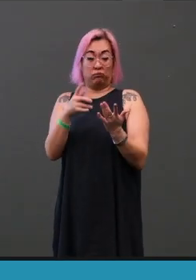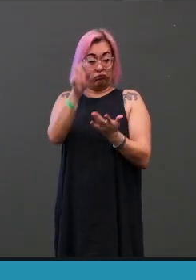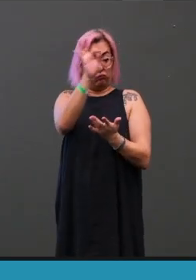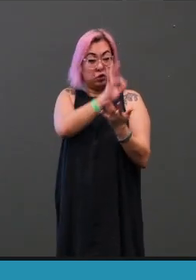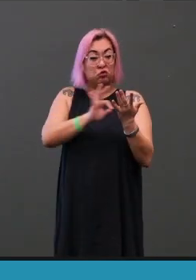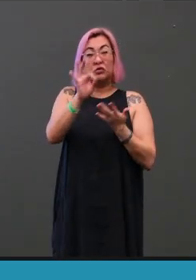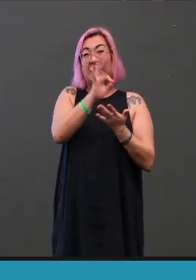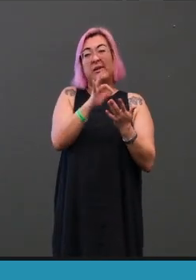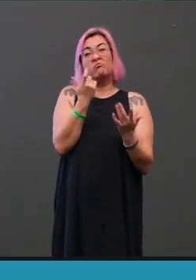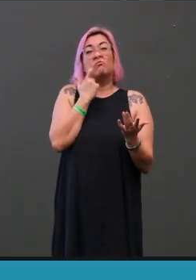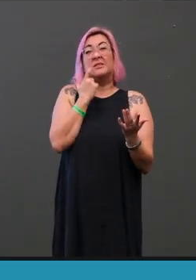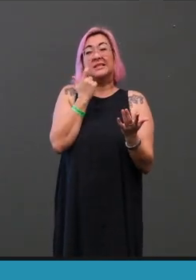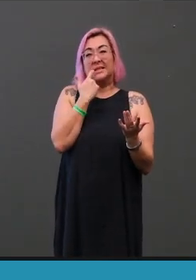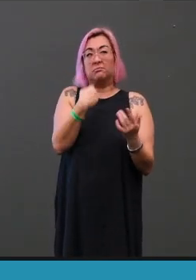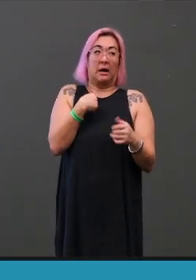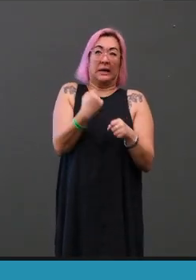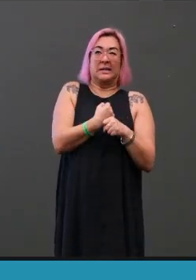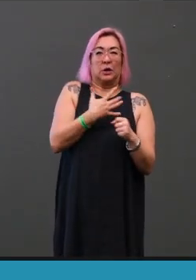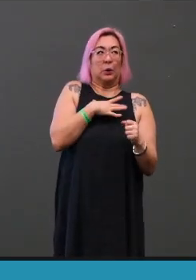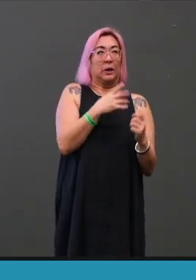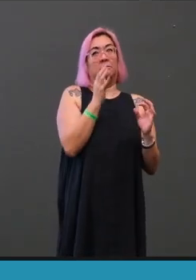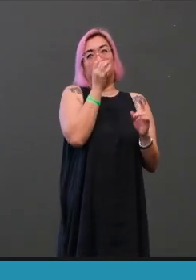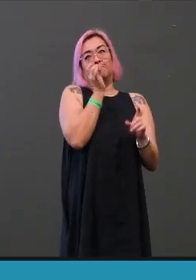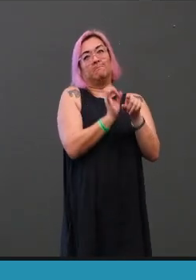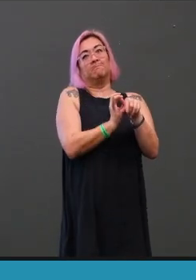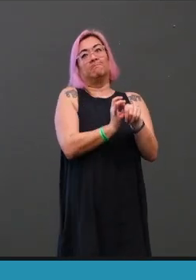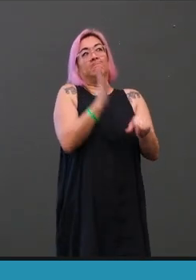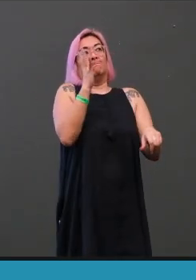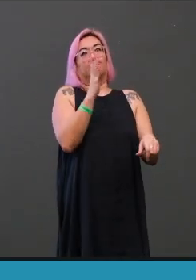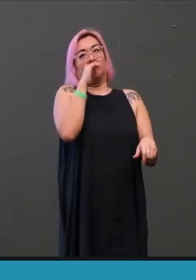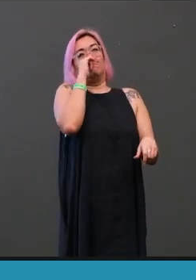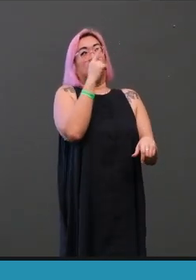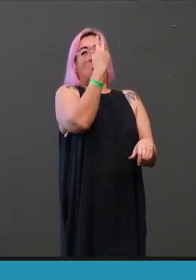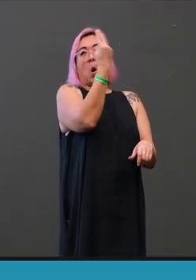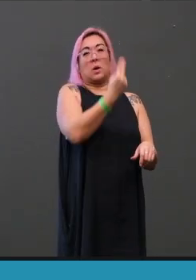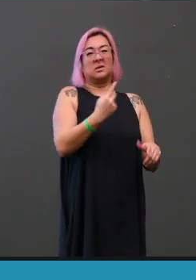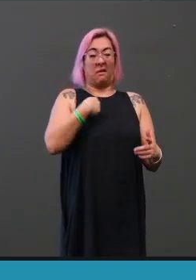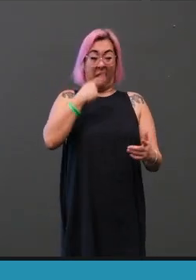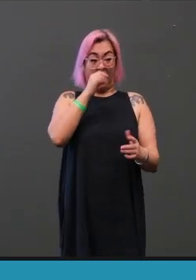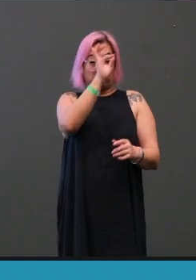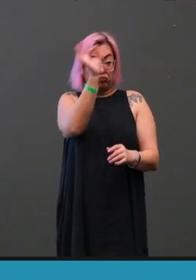our artist to do that. So that was totally fine for us to do.